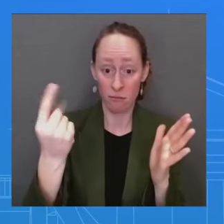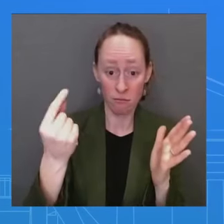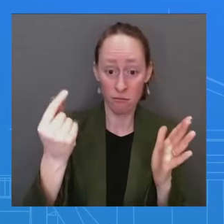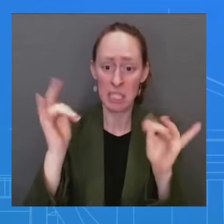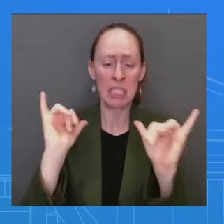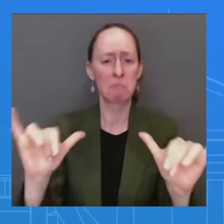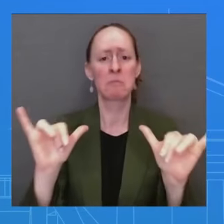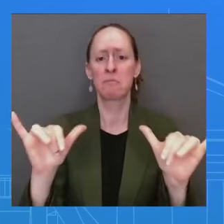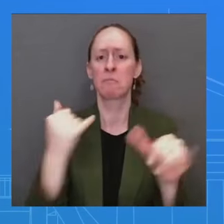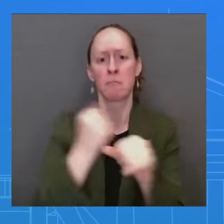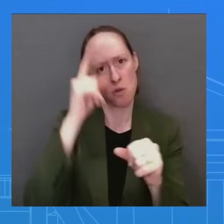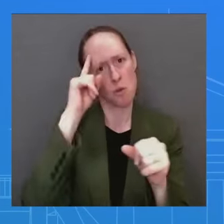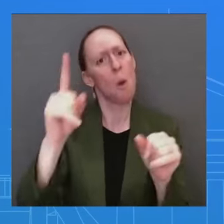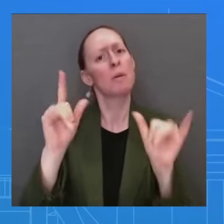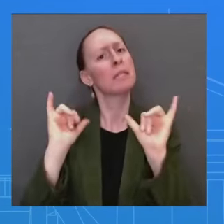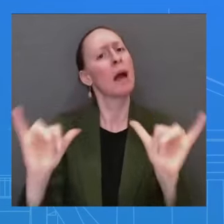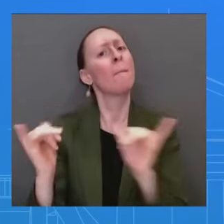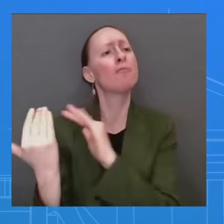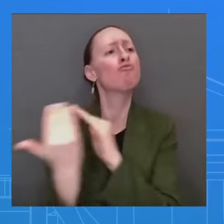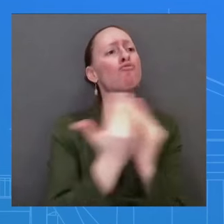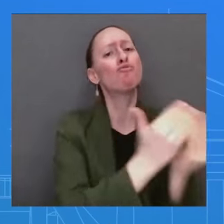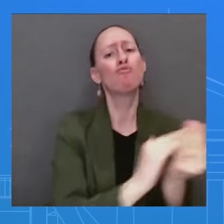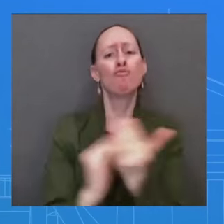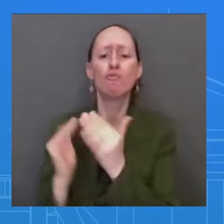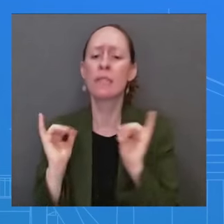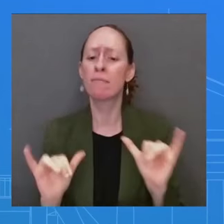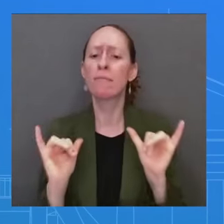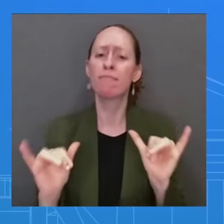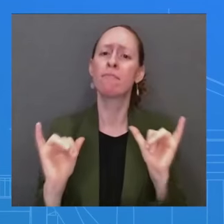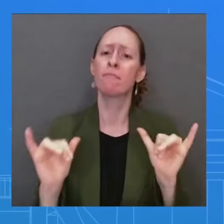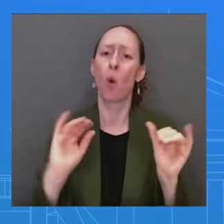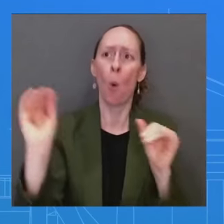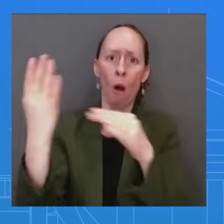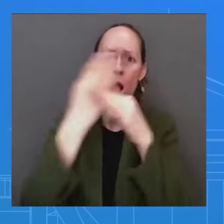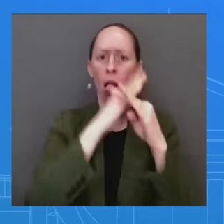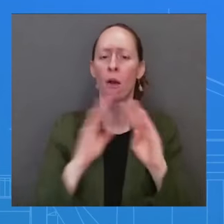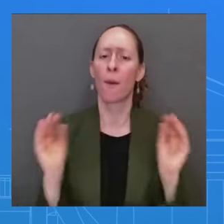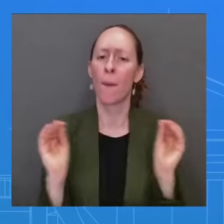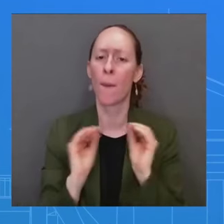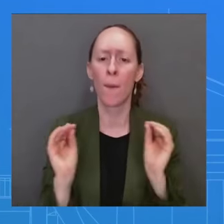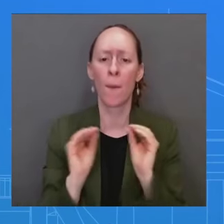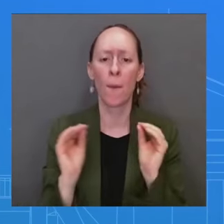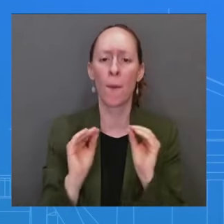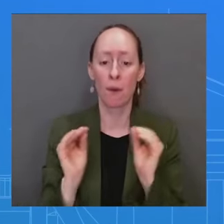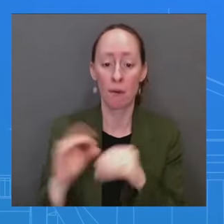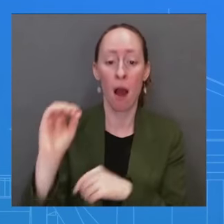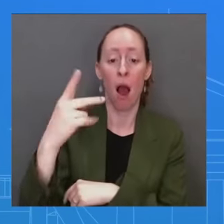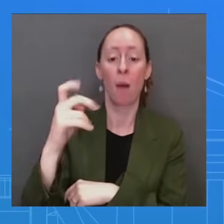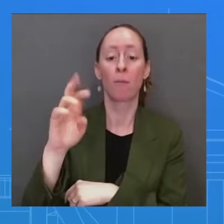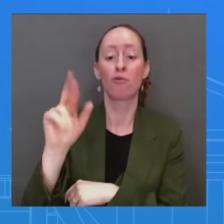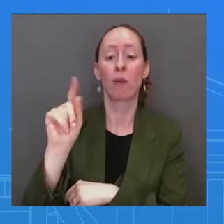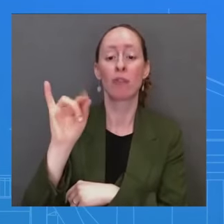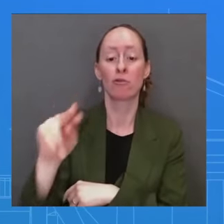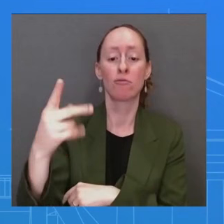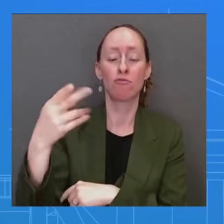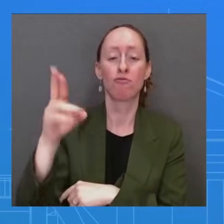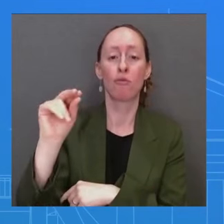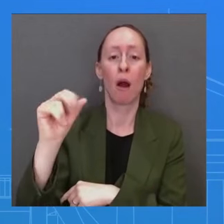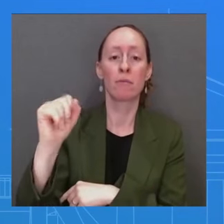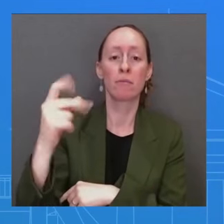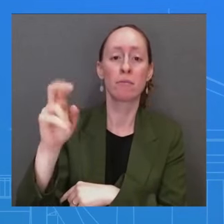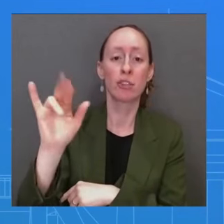unobstructed, including by establishing Operation Prosperity Guardian and building a coalition of countries from region and around the world to ensure freedom of